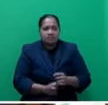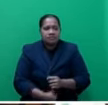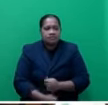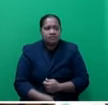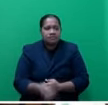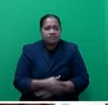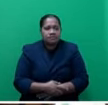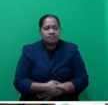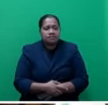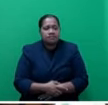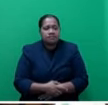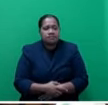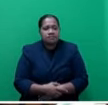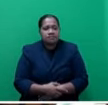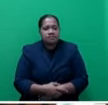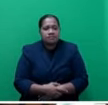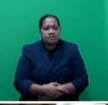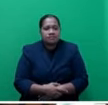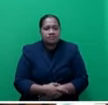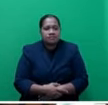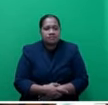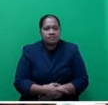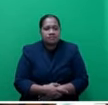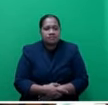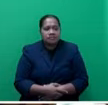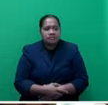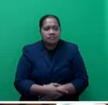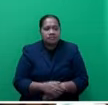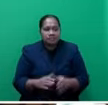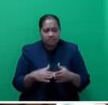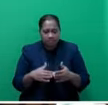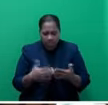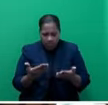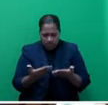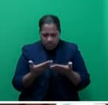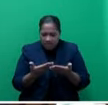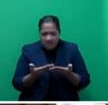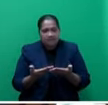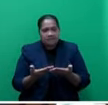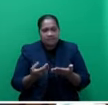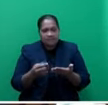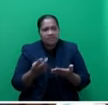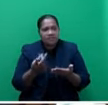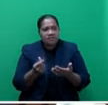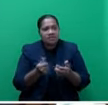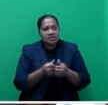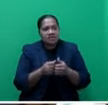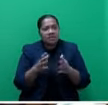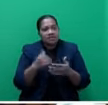place. I'm actually quite agitated about it, frankly, because, and I'll start off with Honorable